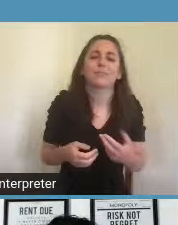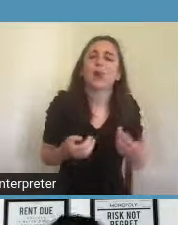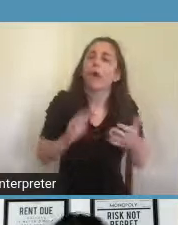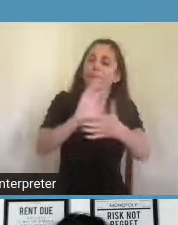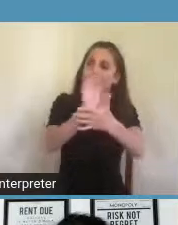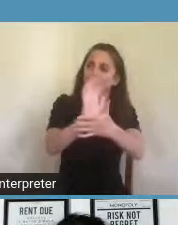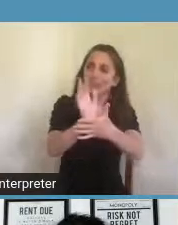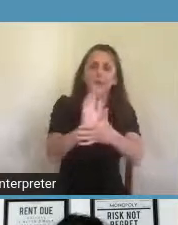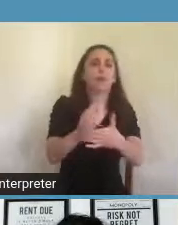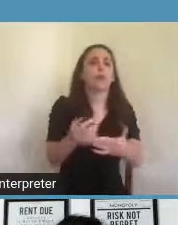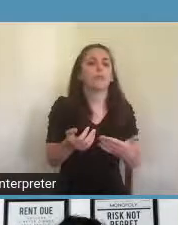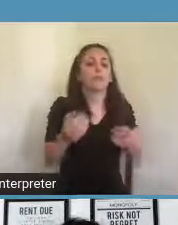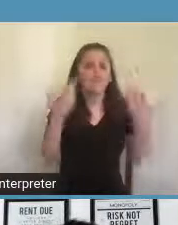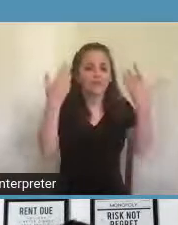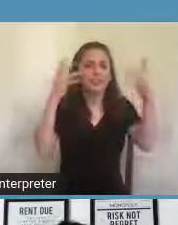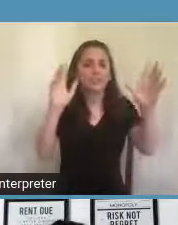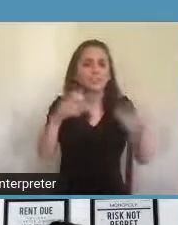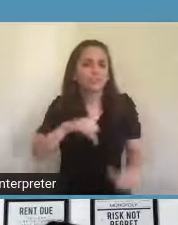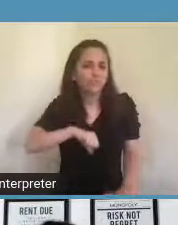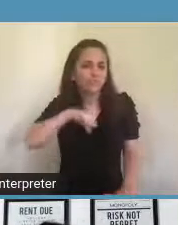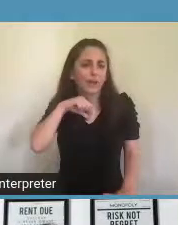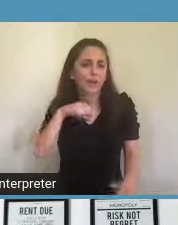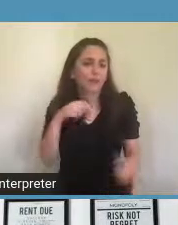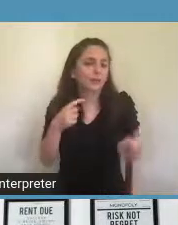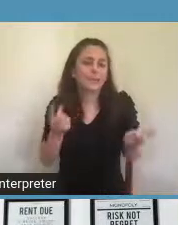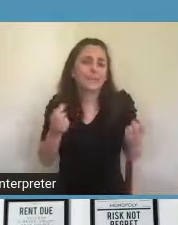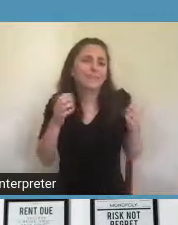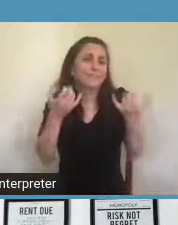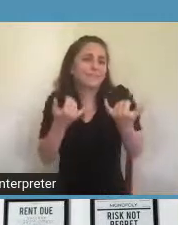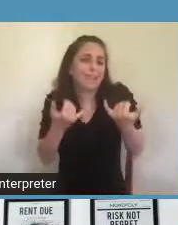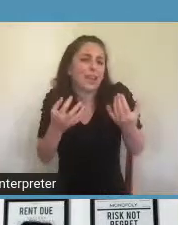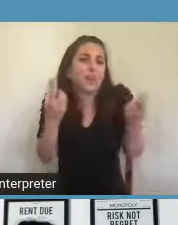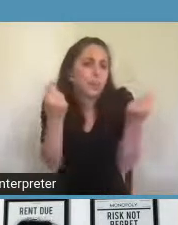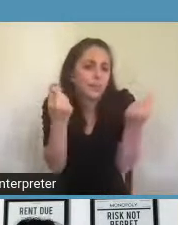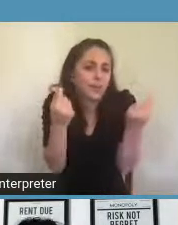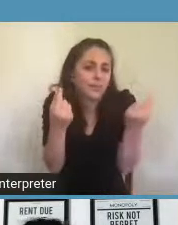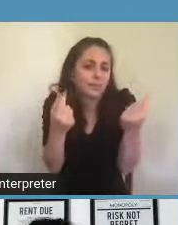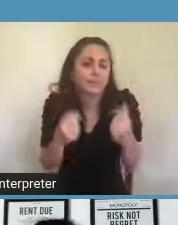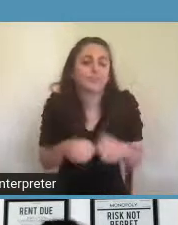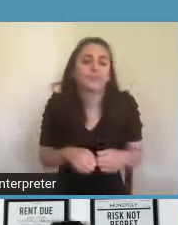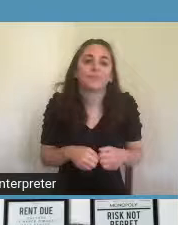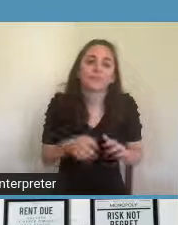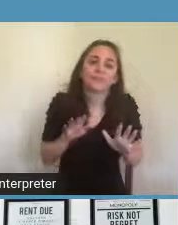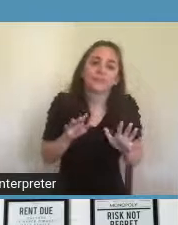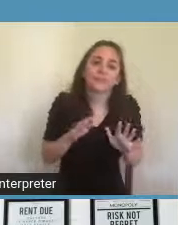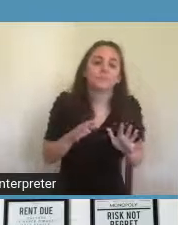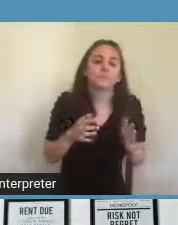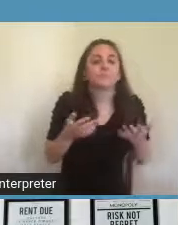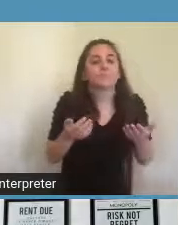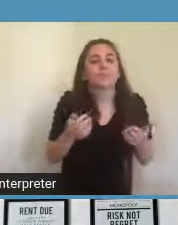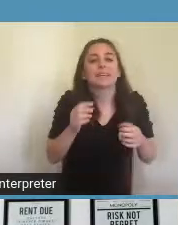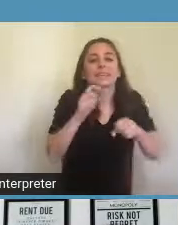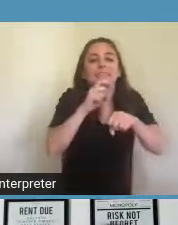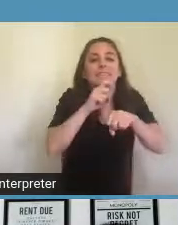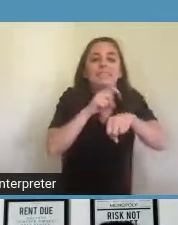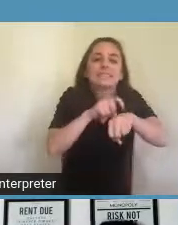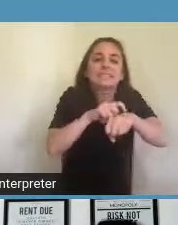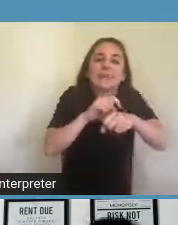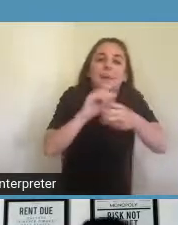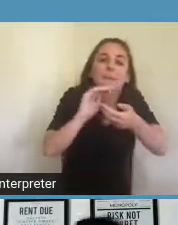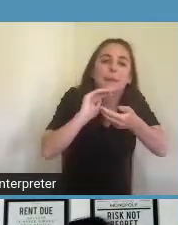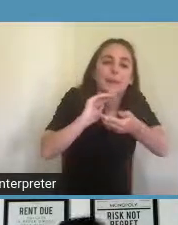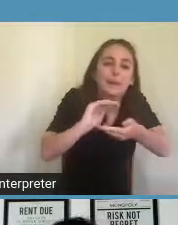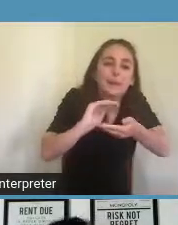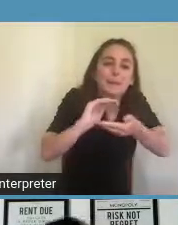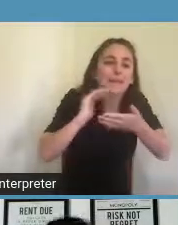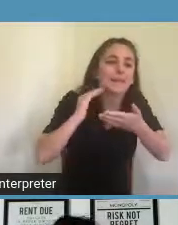do with it? And now, mind you, given our very limited time together, I will specifically